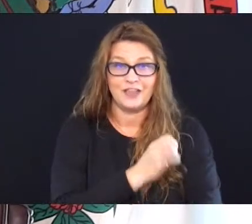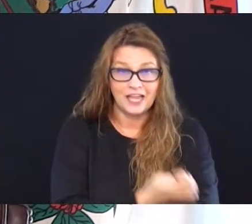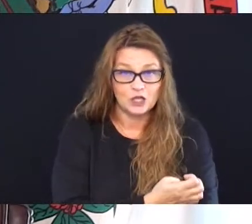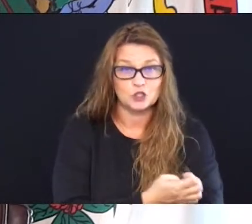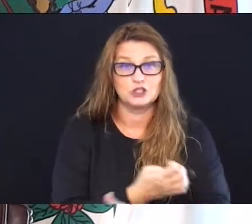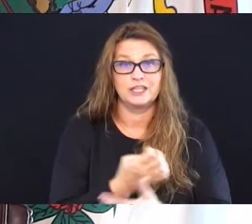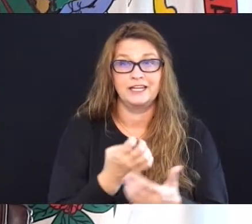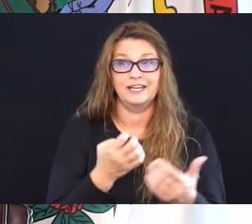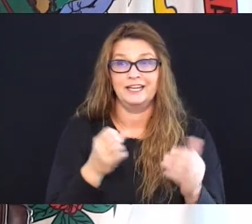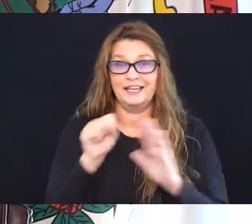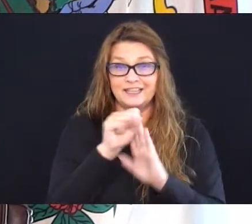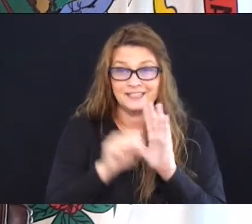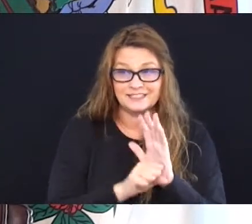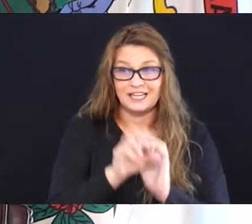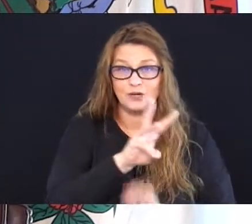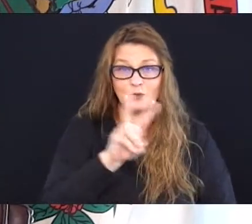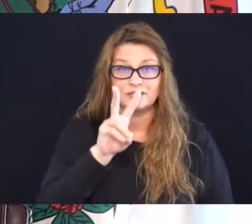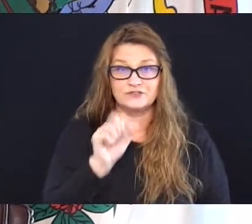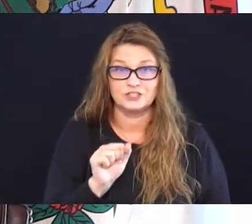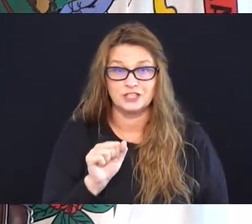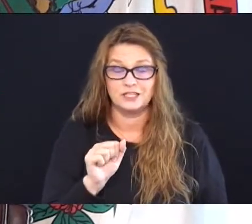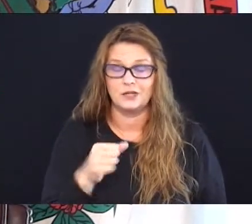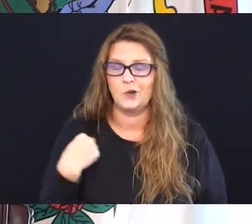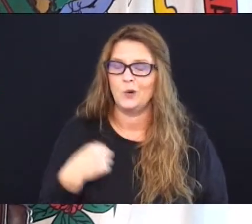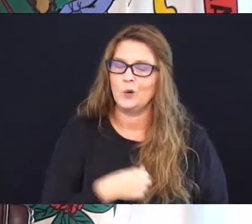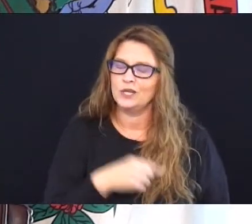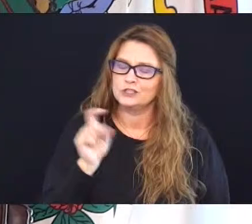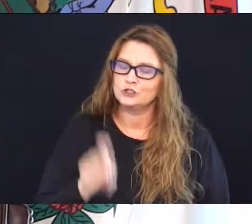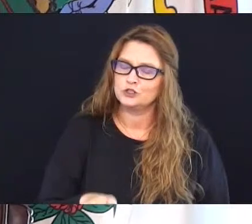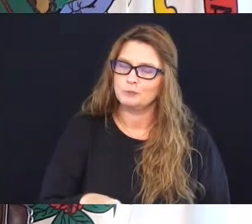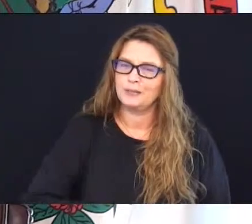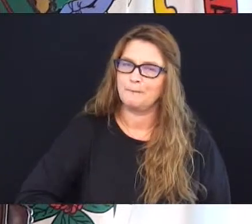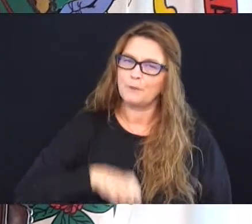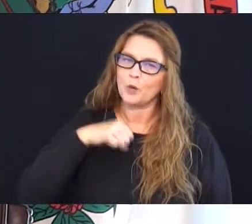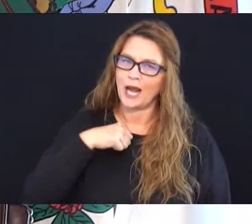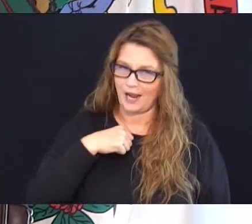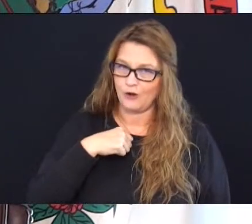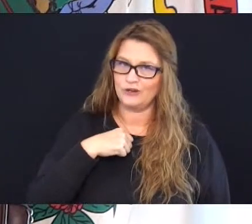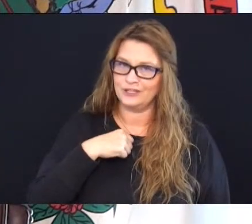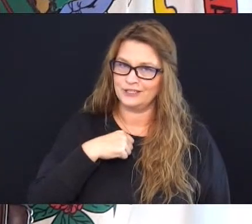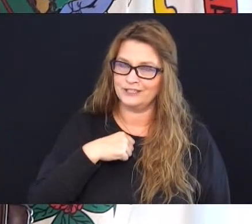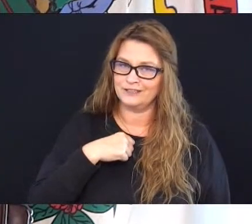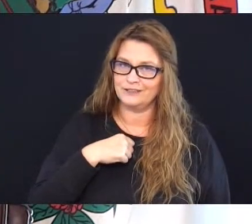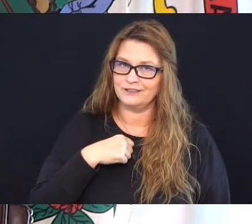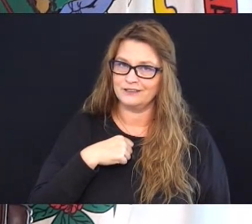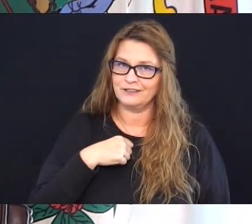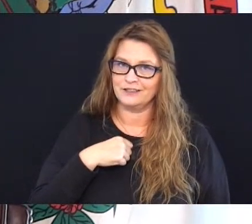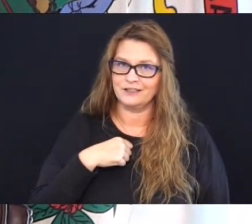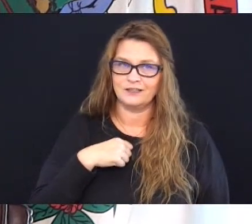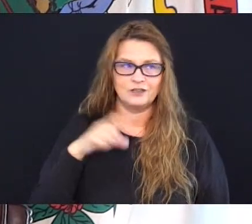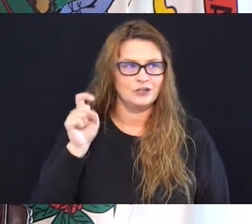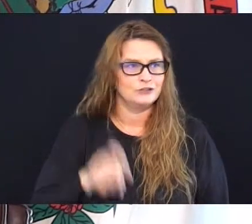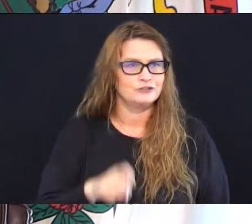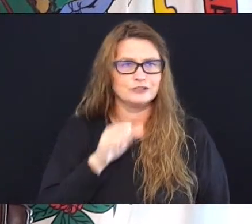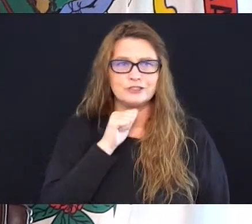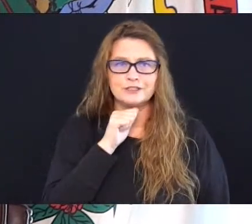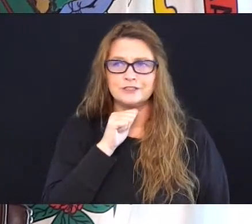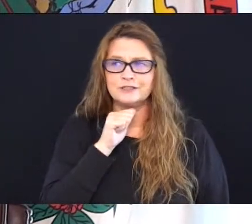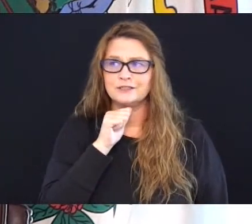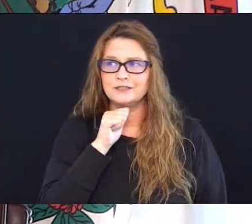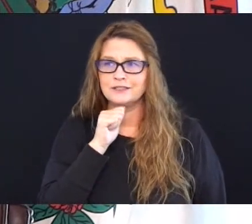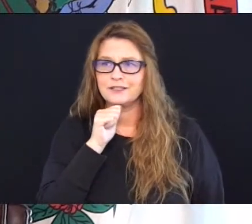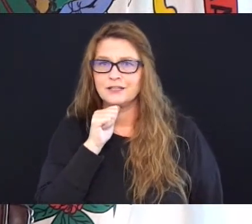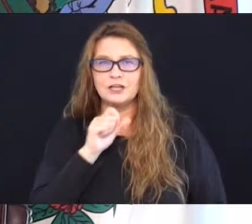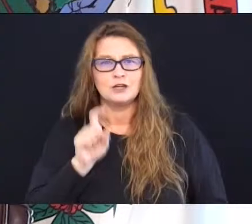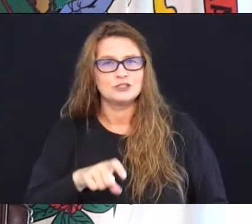sectors in the state of West Virginia, we should be so proud of them, it's unbelievable. We shouldn't absolutely be the frogs